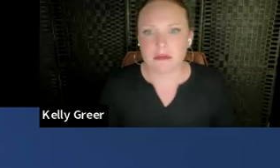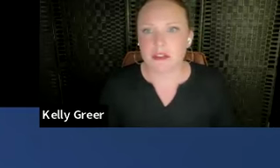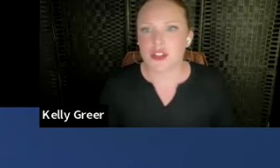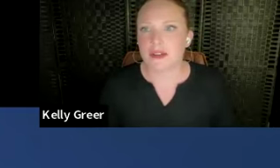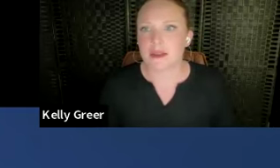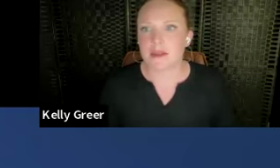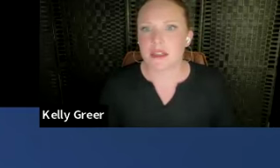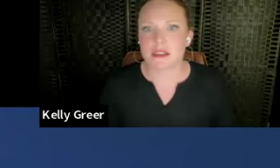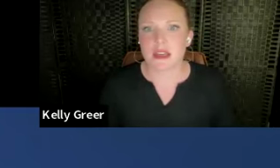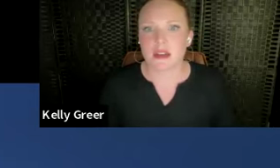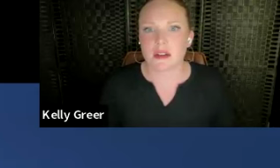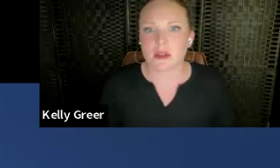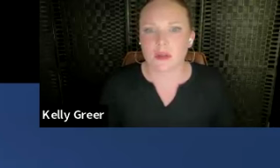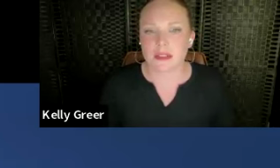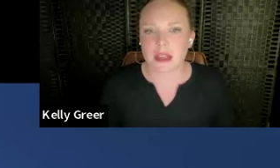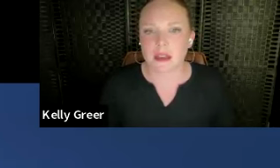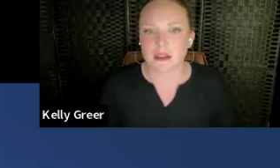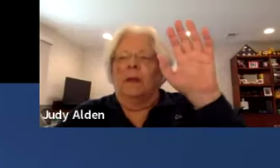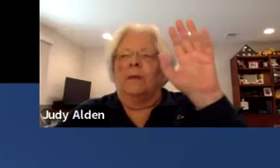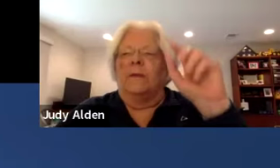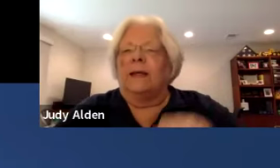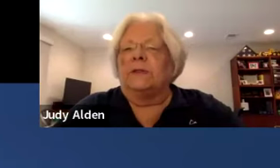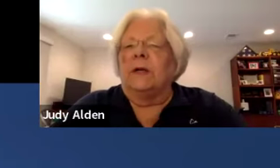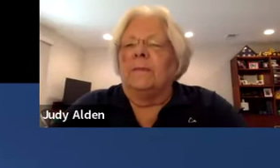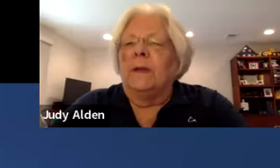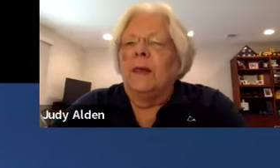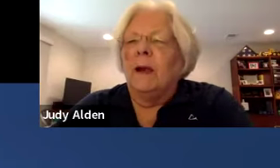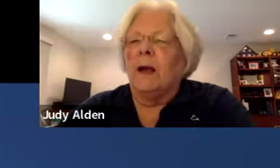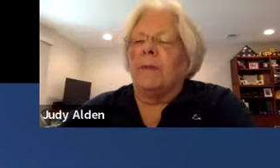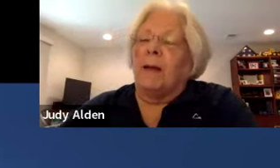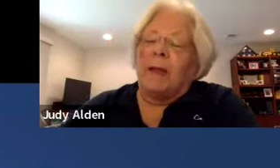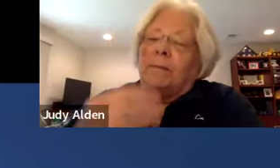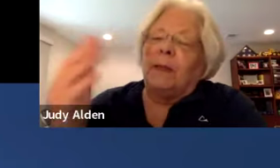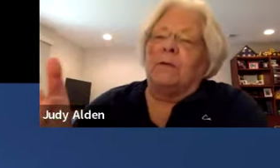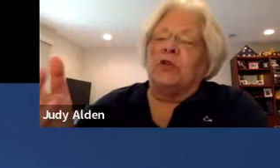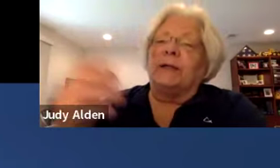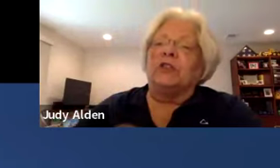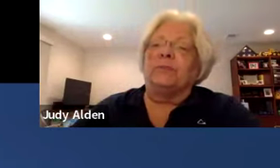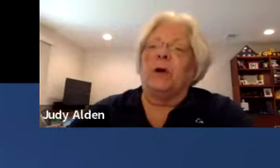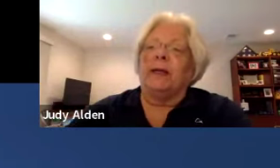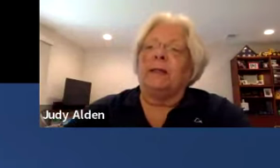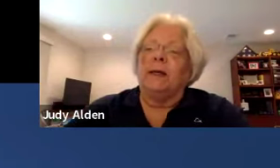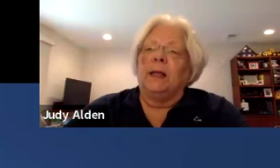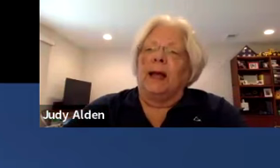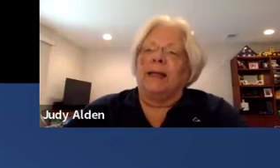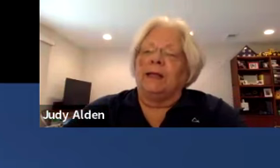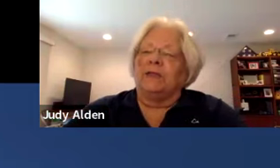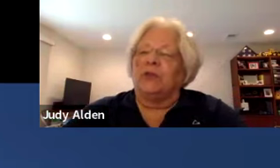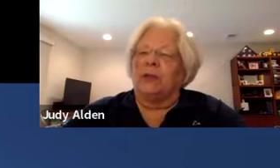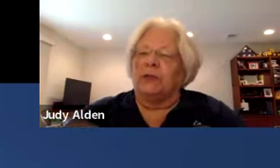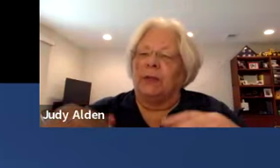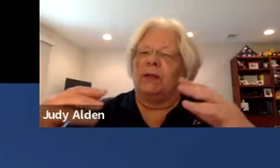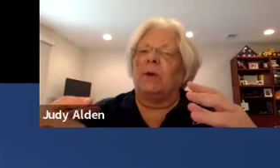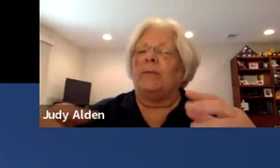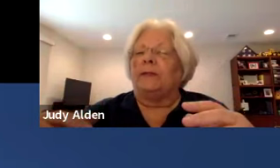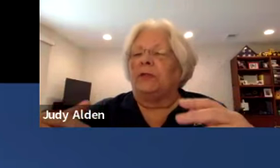Judy, did you have something to say? Hold on 1 second. Yeah, thanks. You know, to Russ's point, I guess